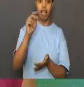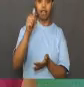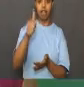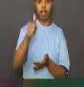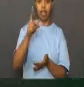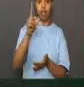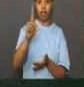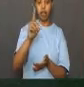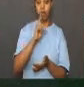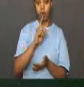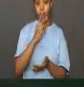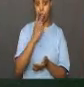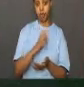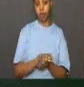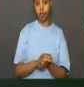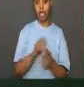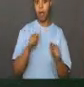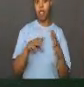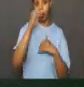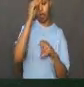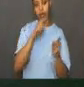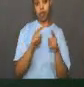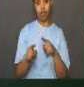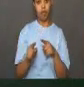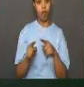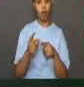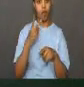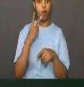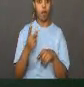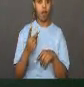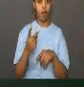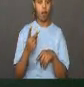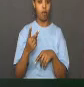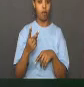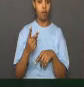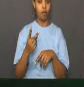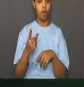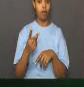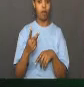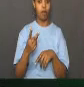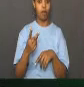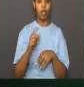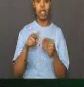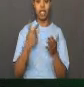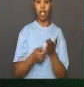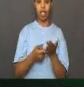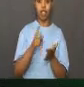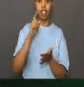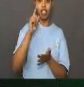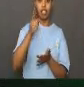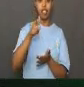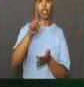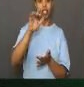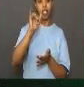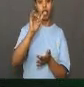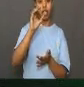NAD. In today's lesson, we are going to learn about the process